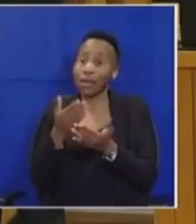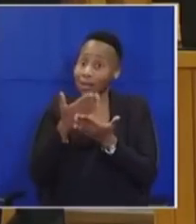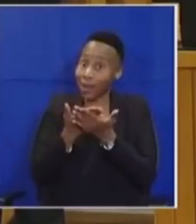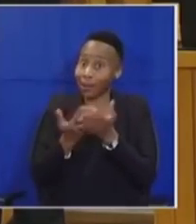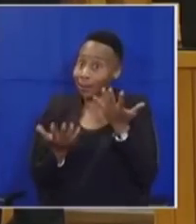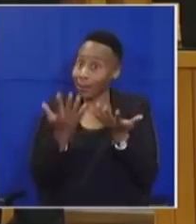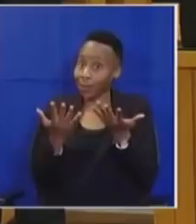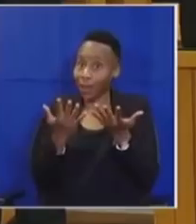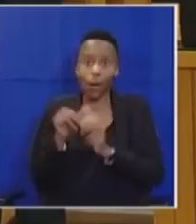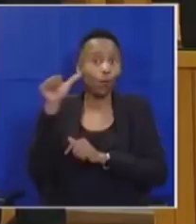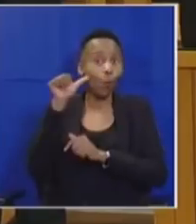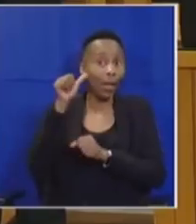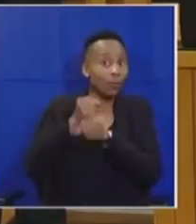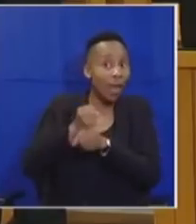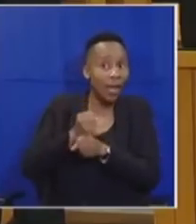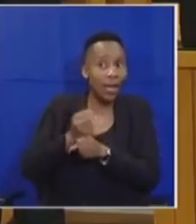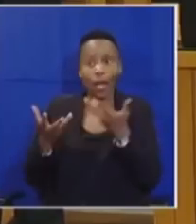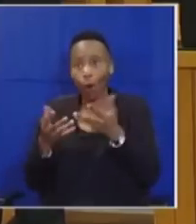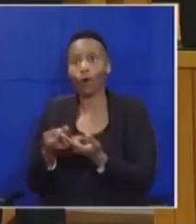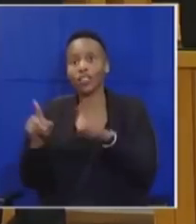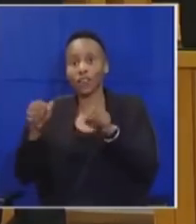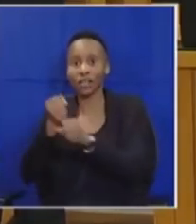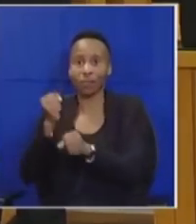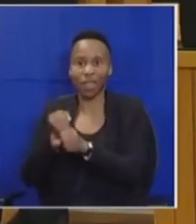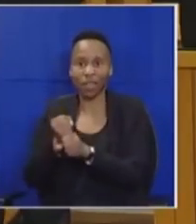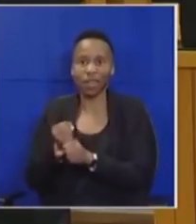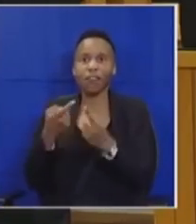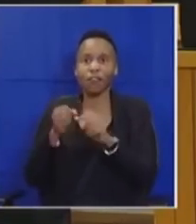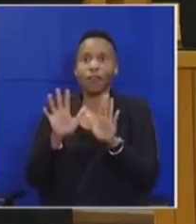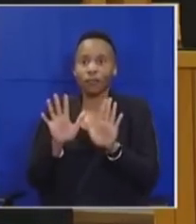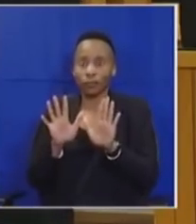And I tell you what, from that side of the House,